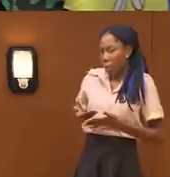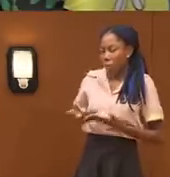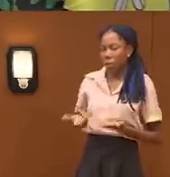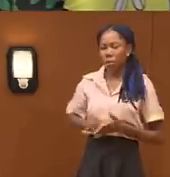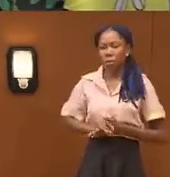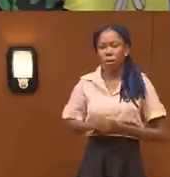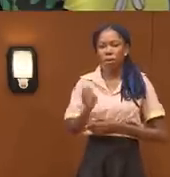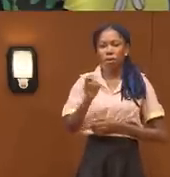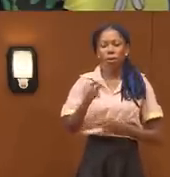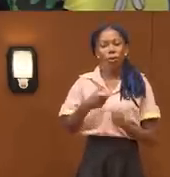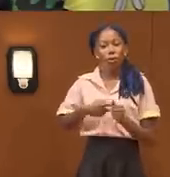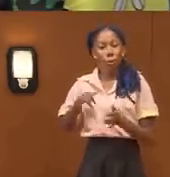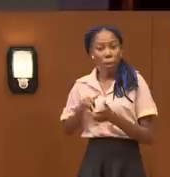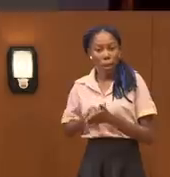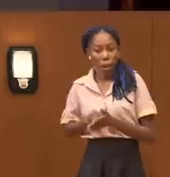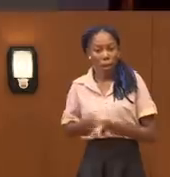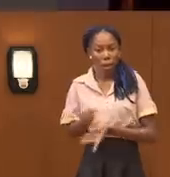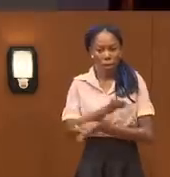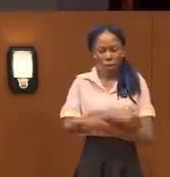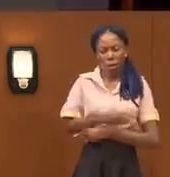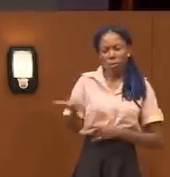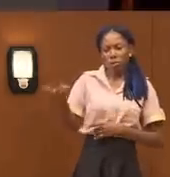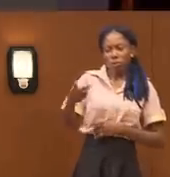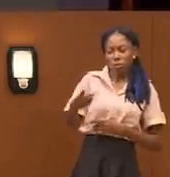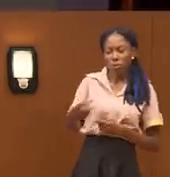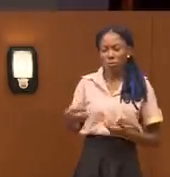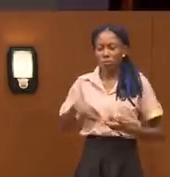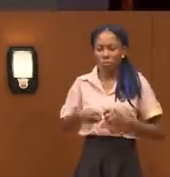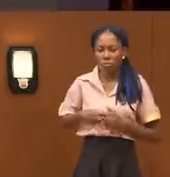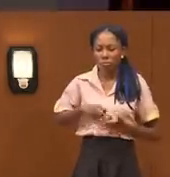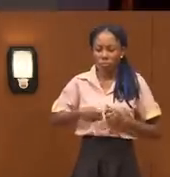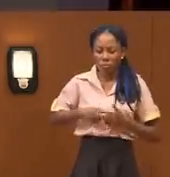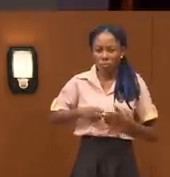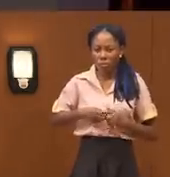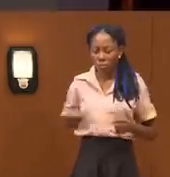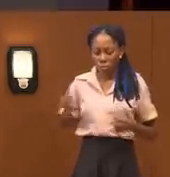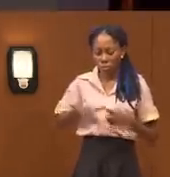From that day, I mean, I started to battle till this time around.